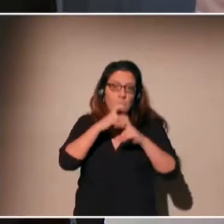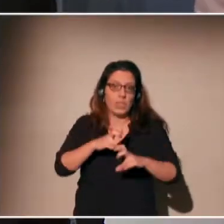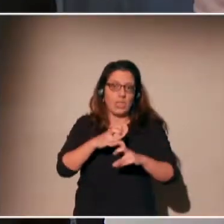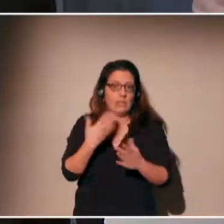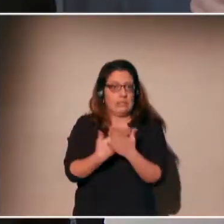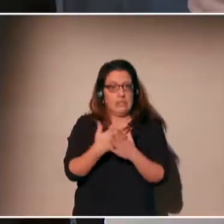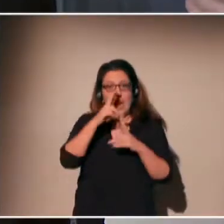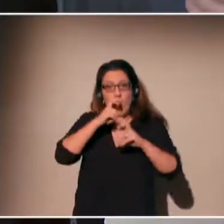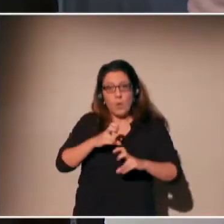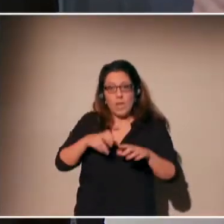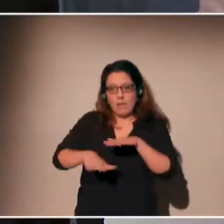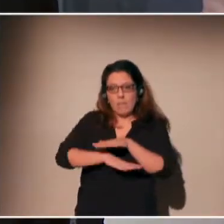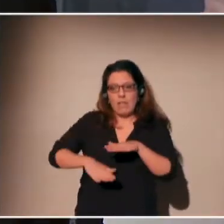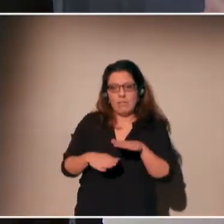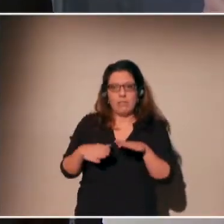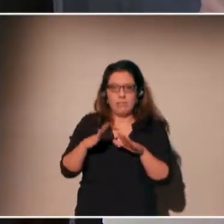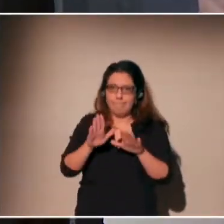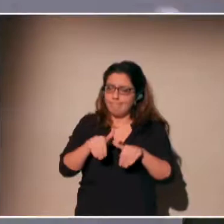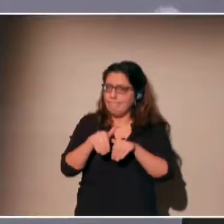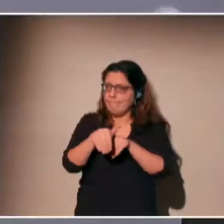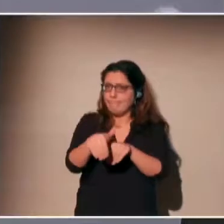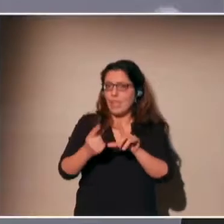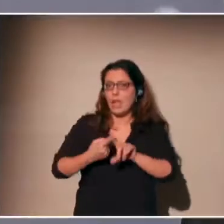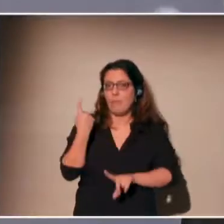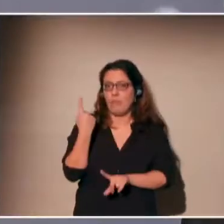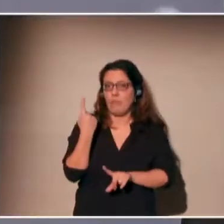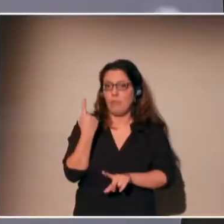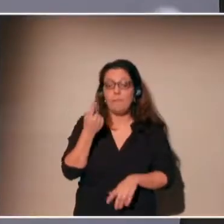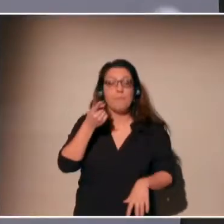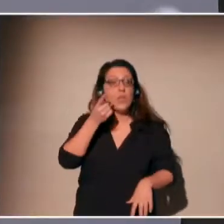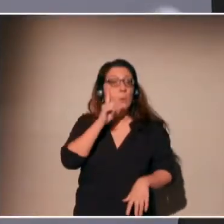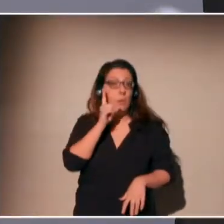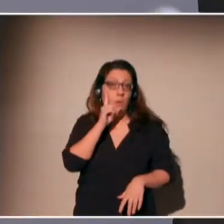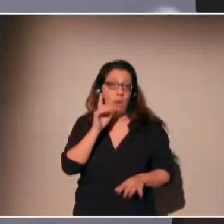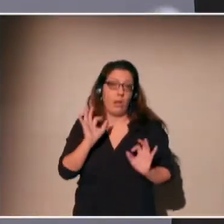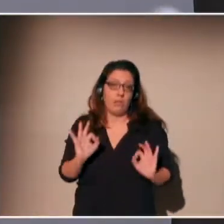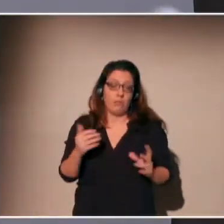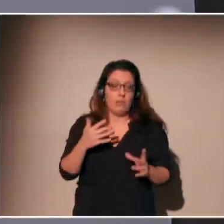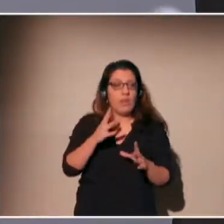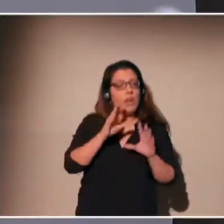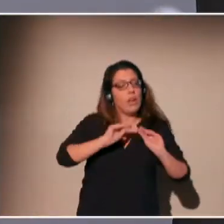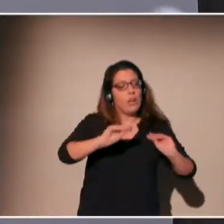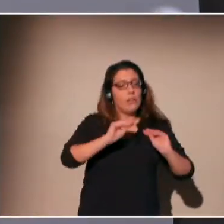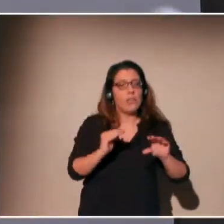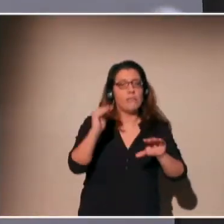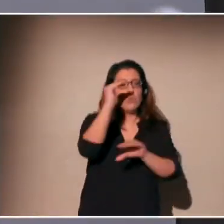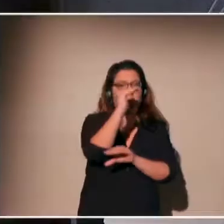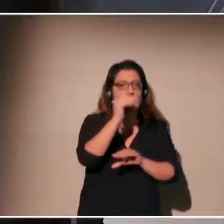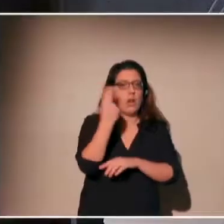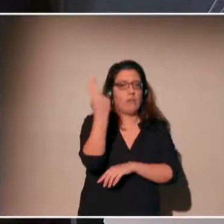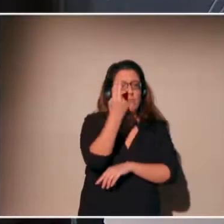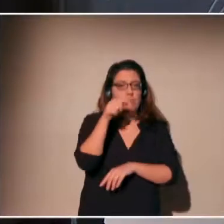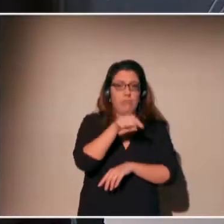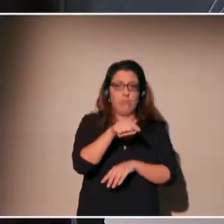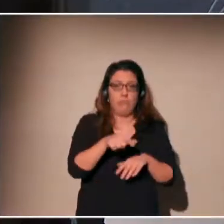to support fundamental research. All the more so because higher